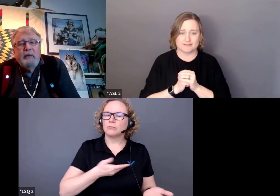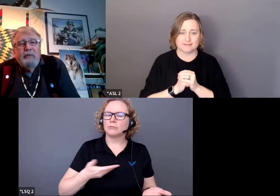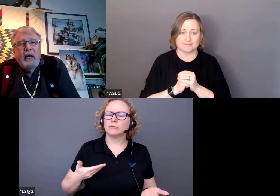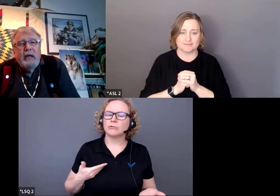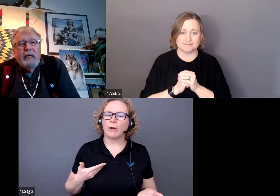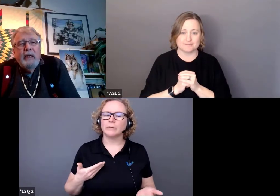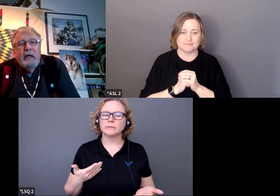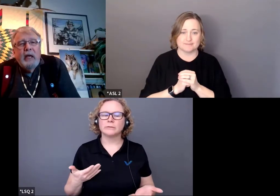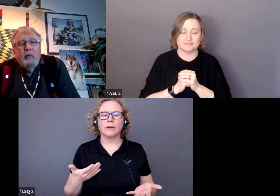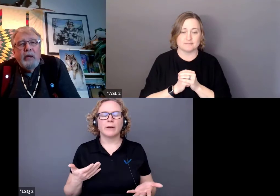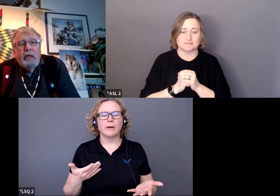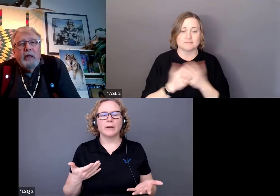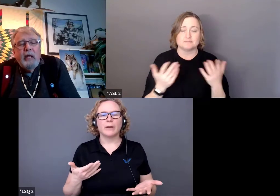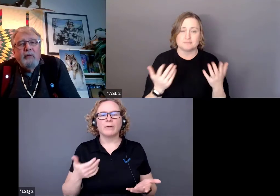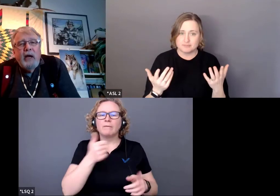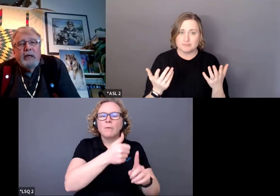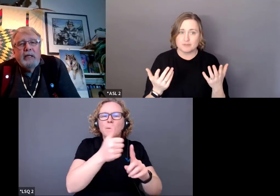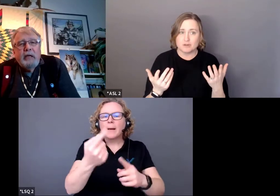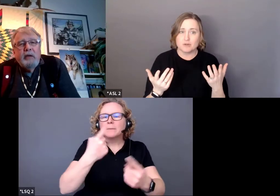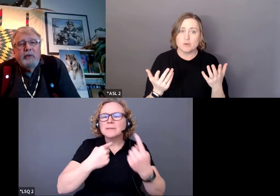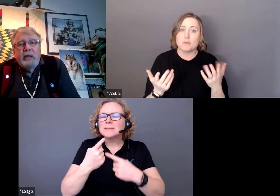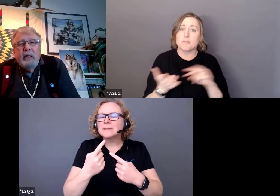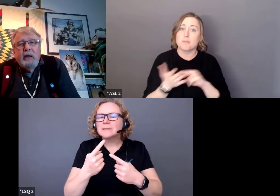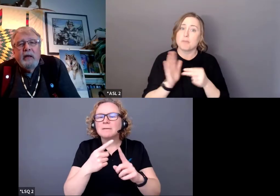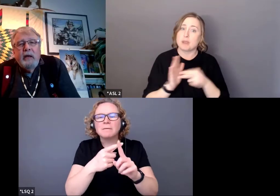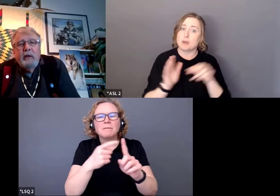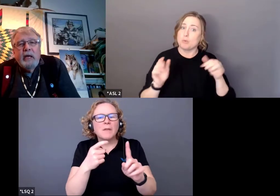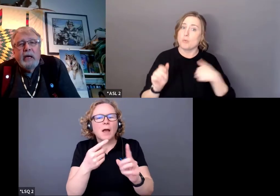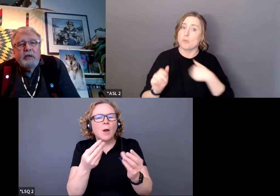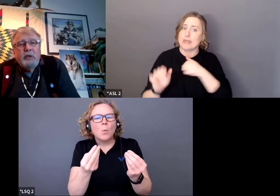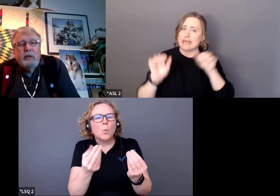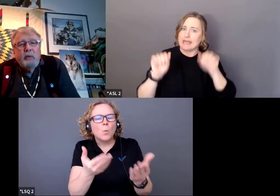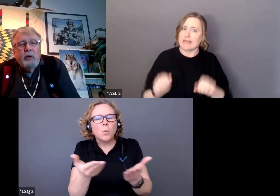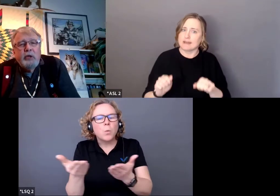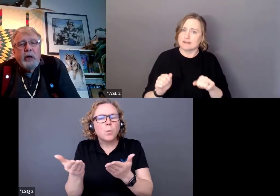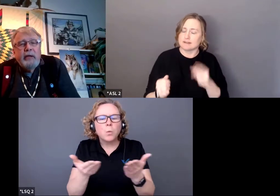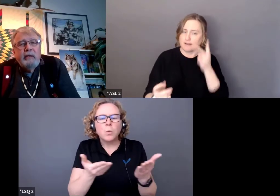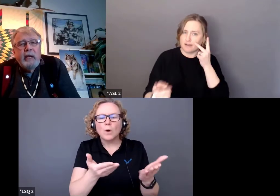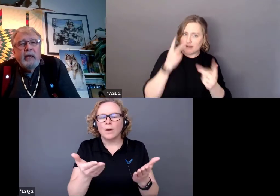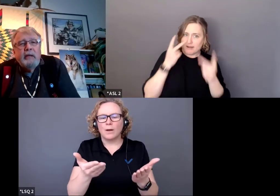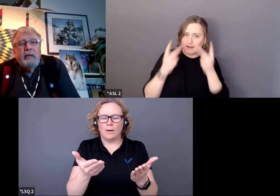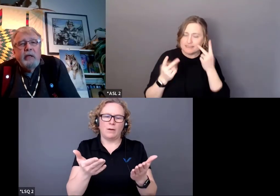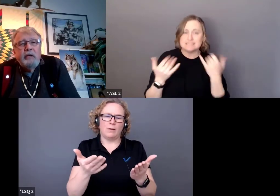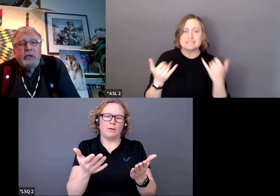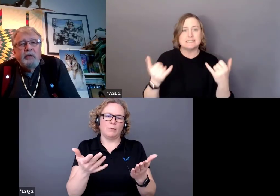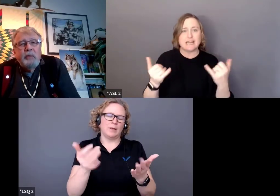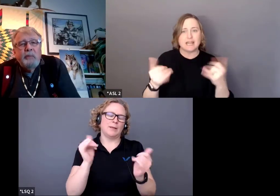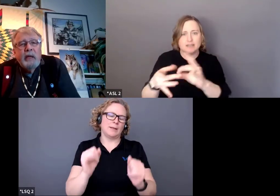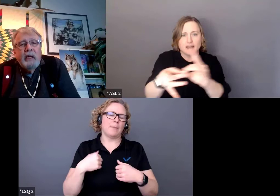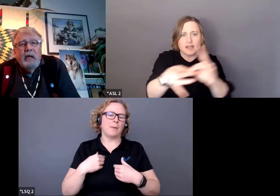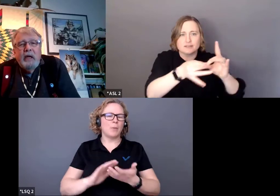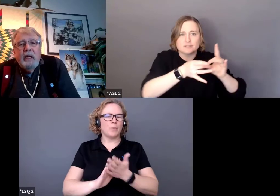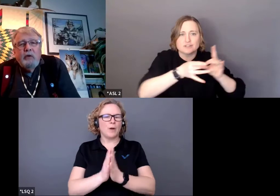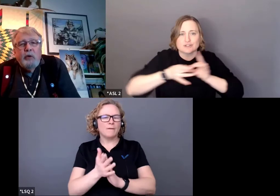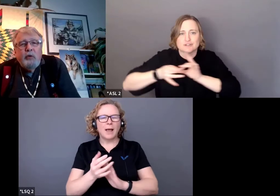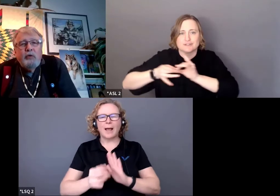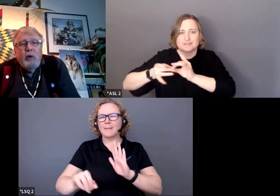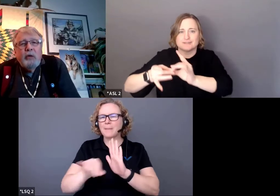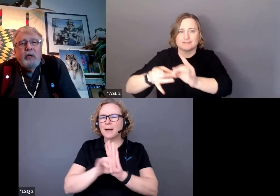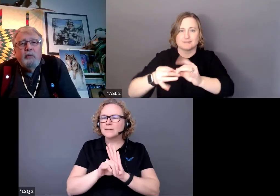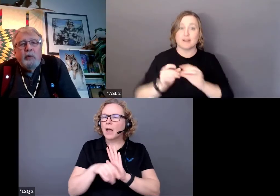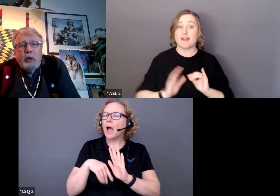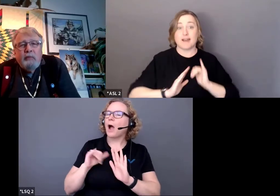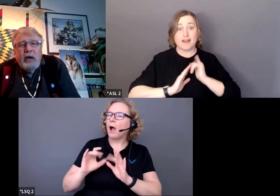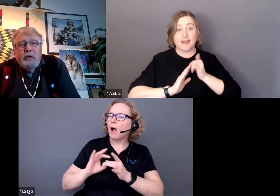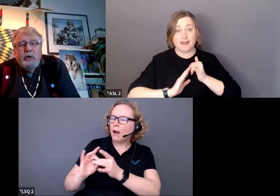then identify, and we can identify collectively the connection that we're sharing today in these teachings. To do